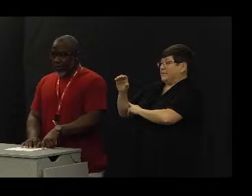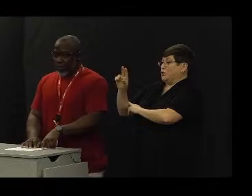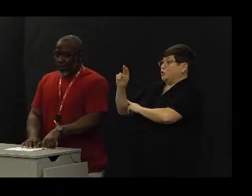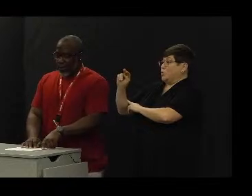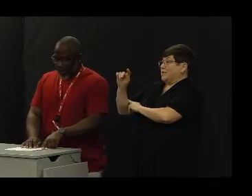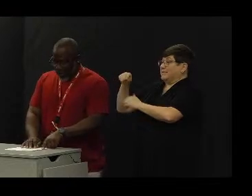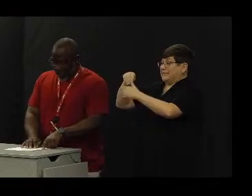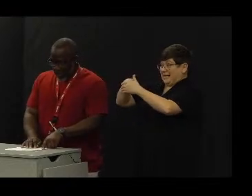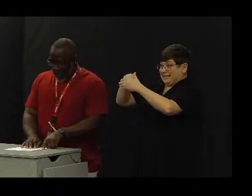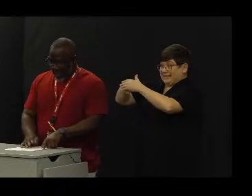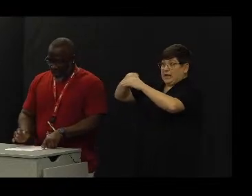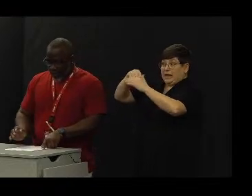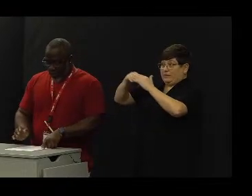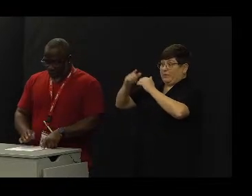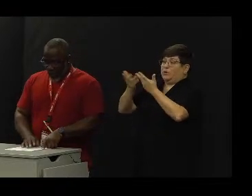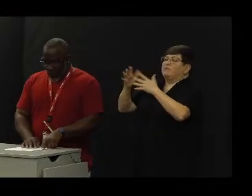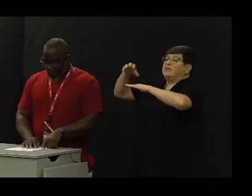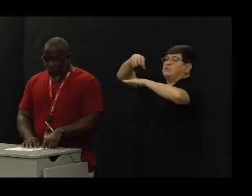ceilings.